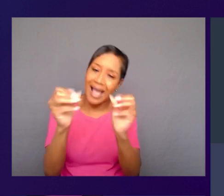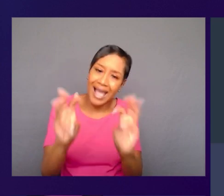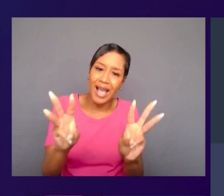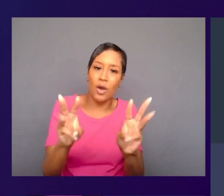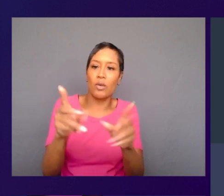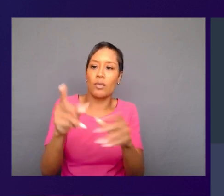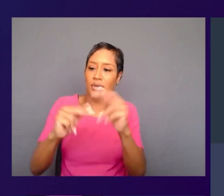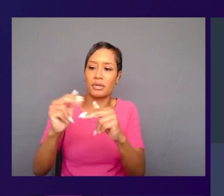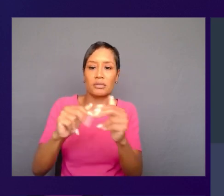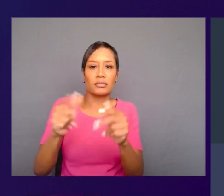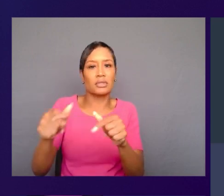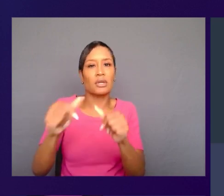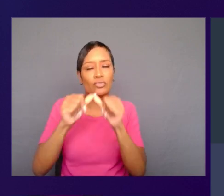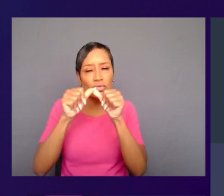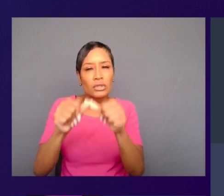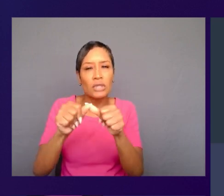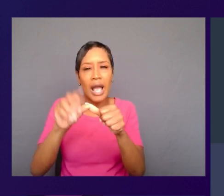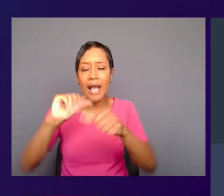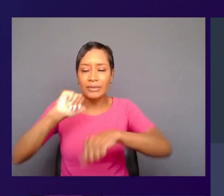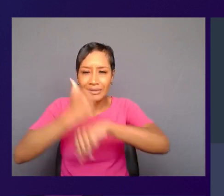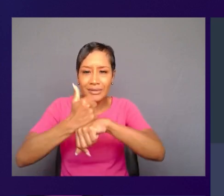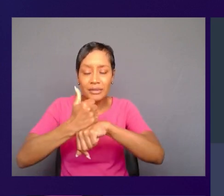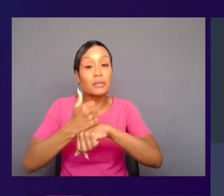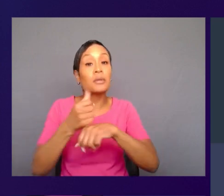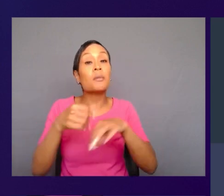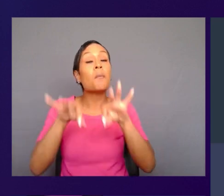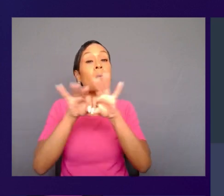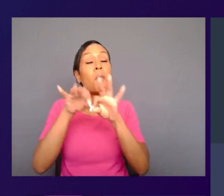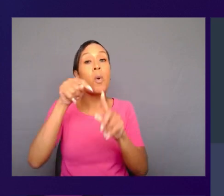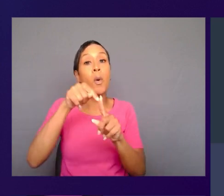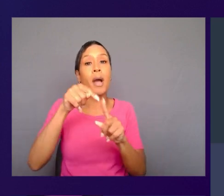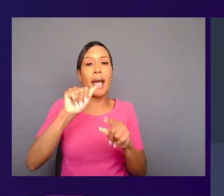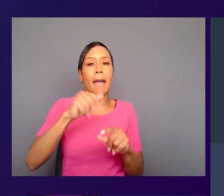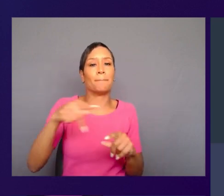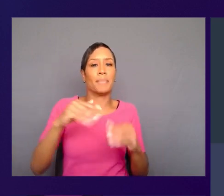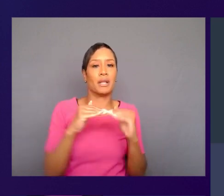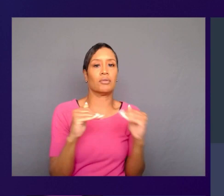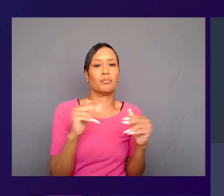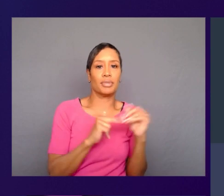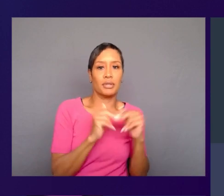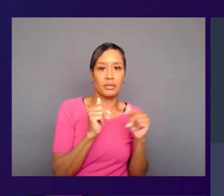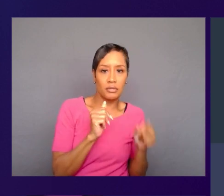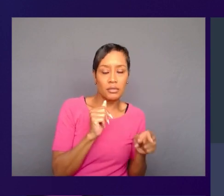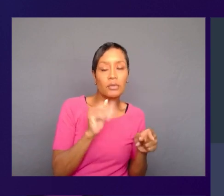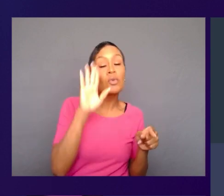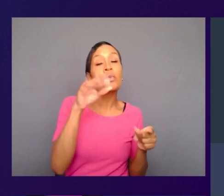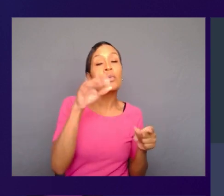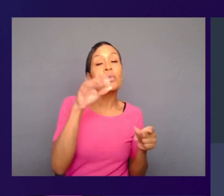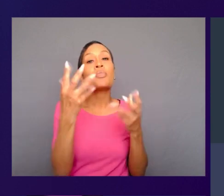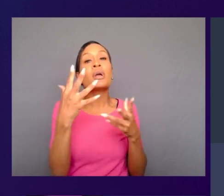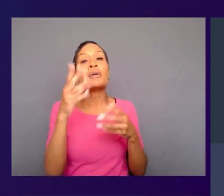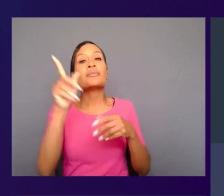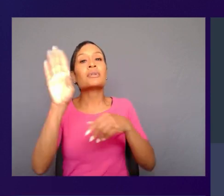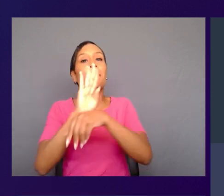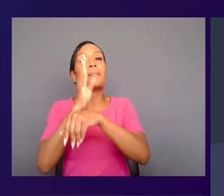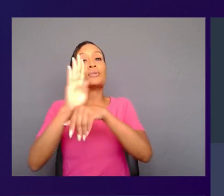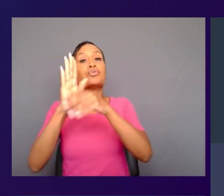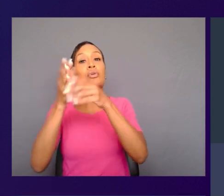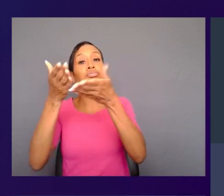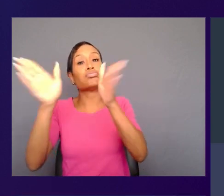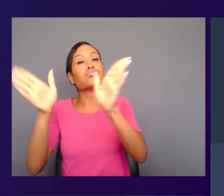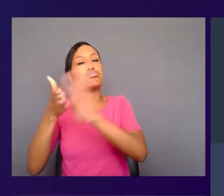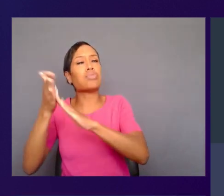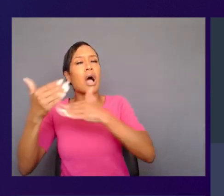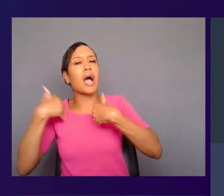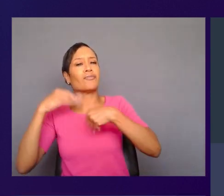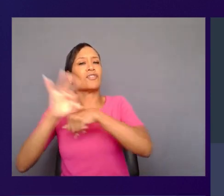So the most effective way is going to be building at the application level. So a lot of commercial applications already have that functionality